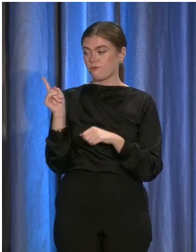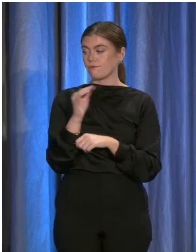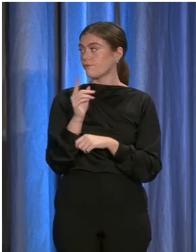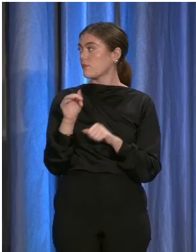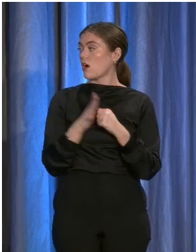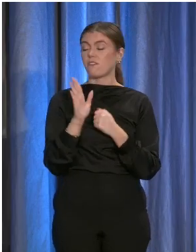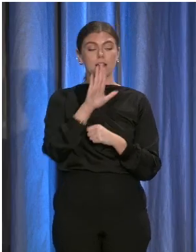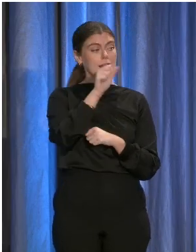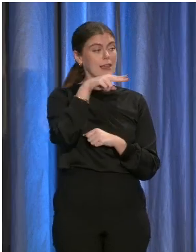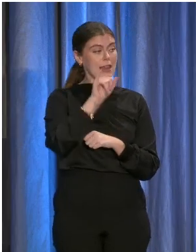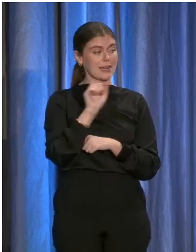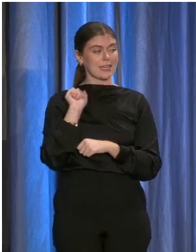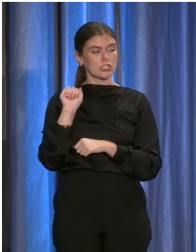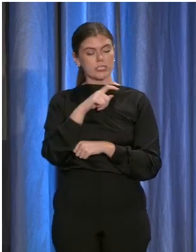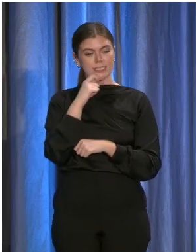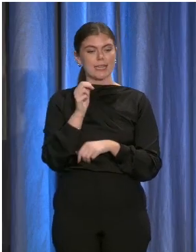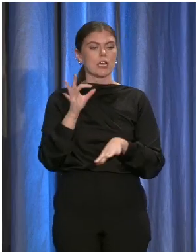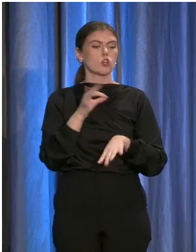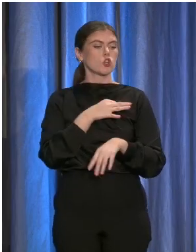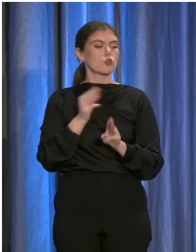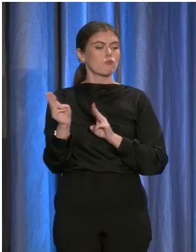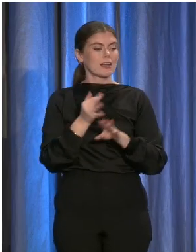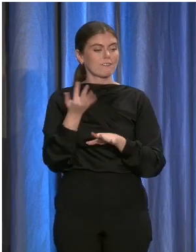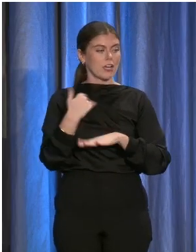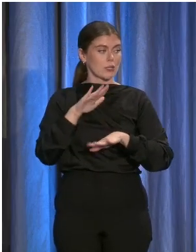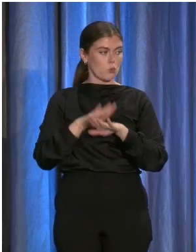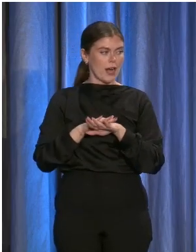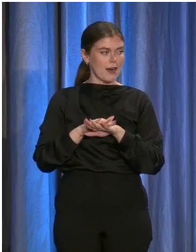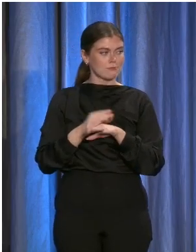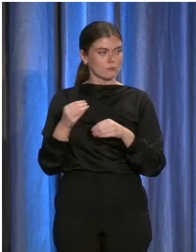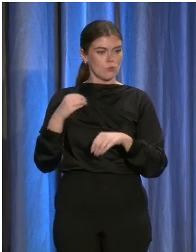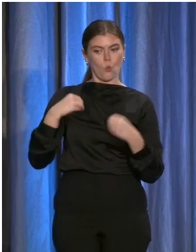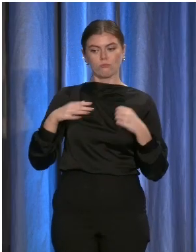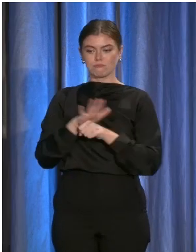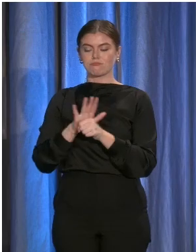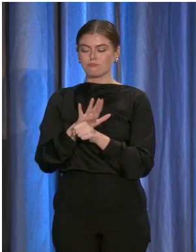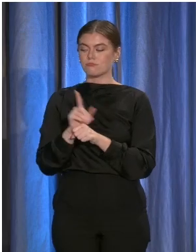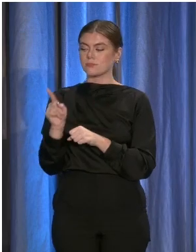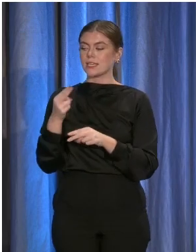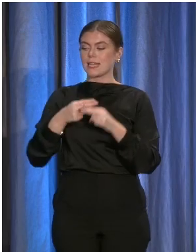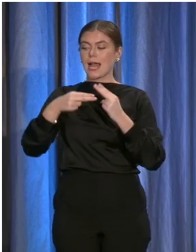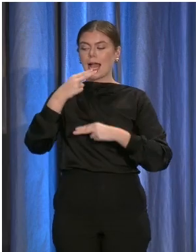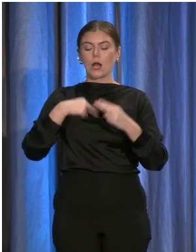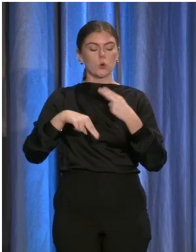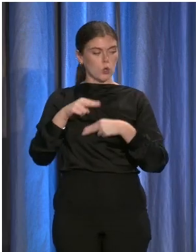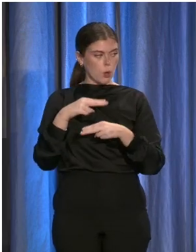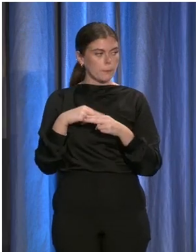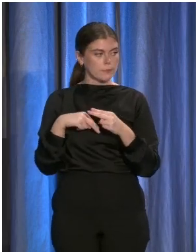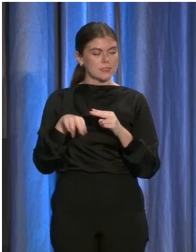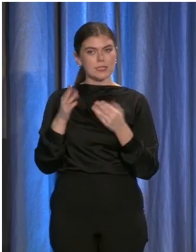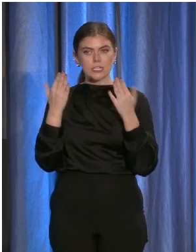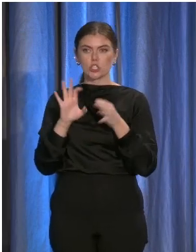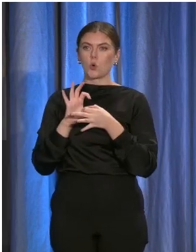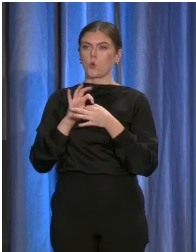good practice is in our own backyard. And these outcomes were the consequence of an interaction and